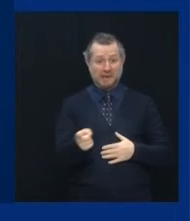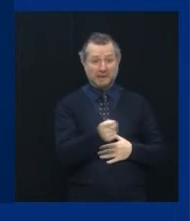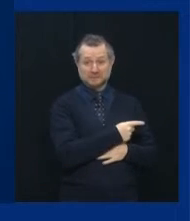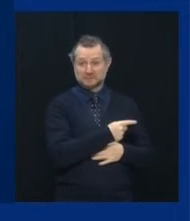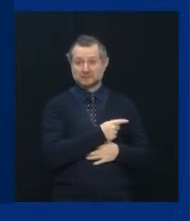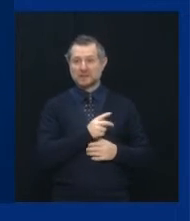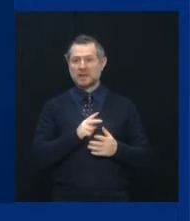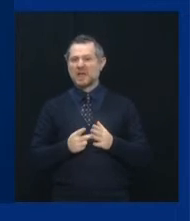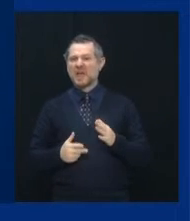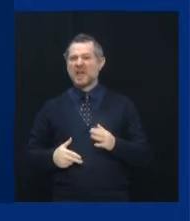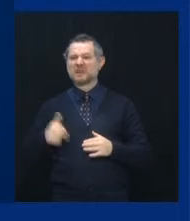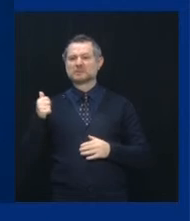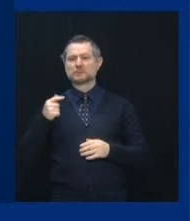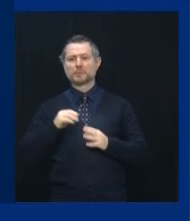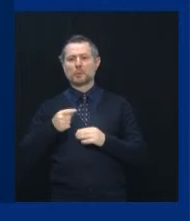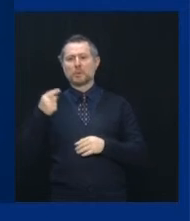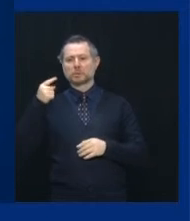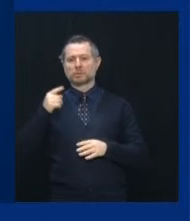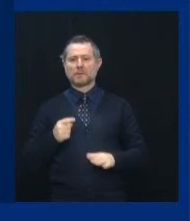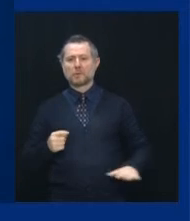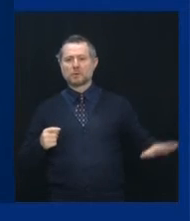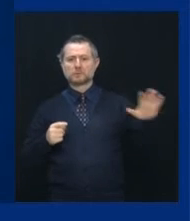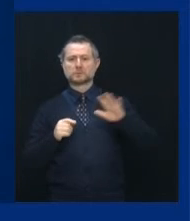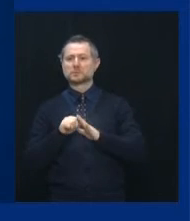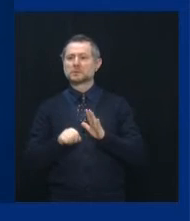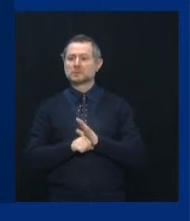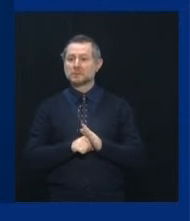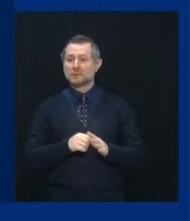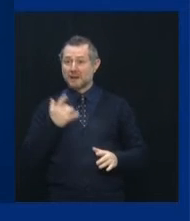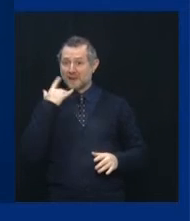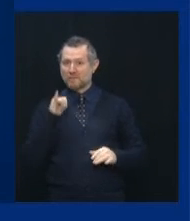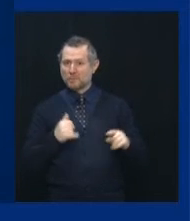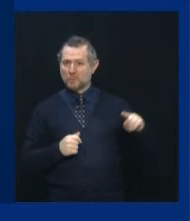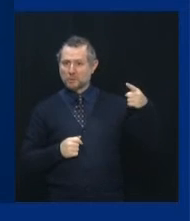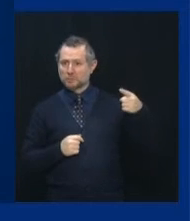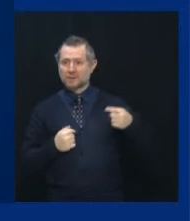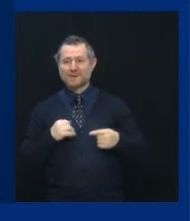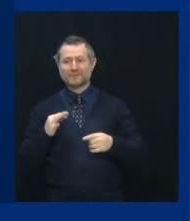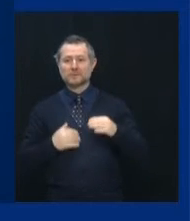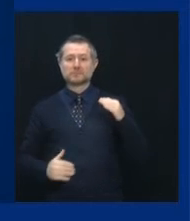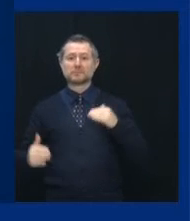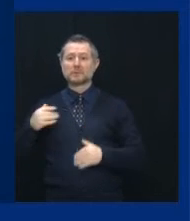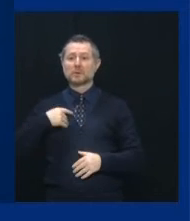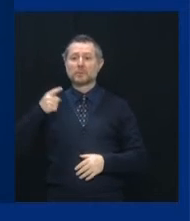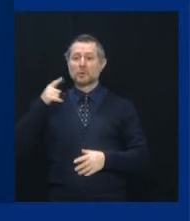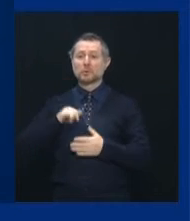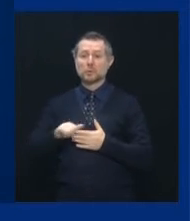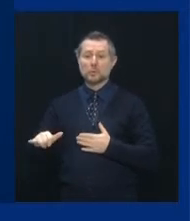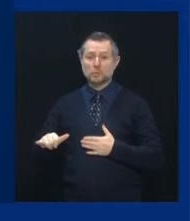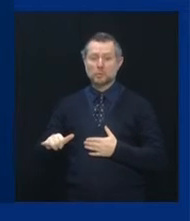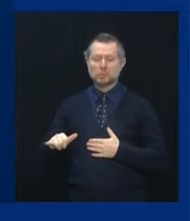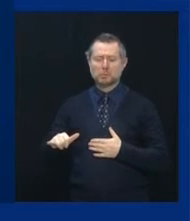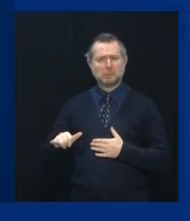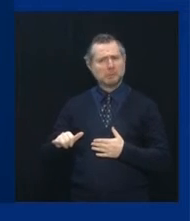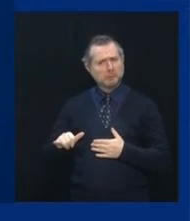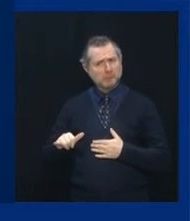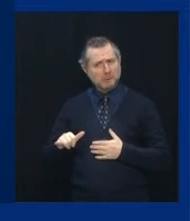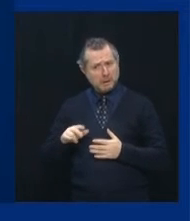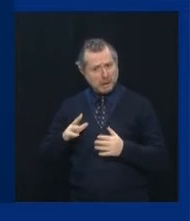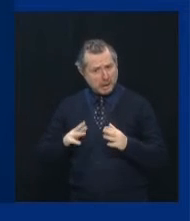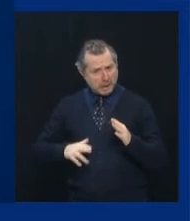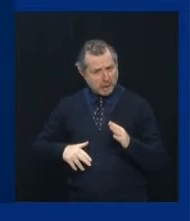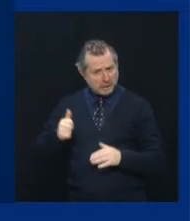the nation, okay, which is now California, if you raise the rate, income tax rate, higher